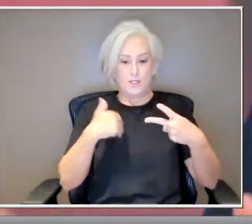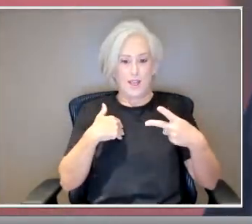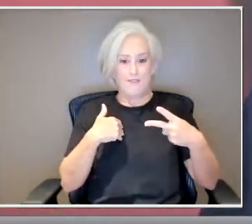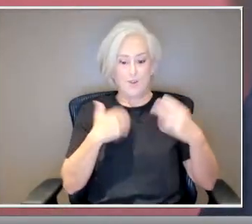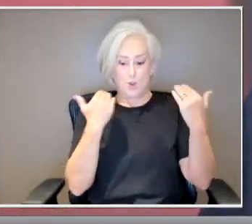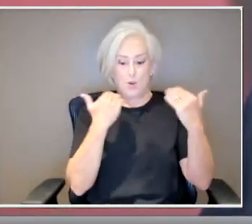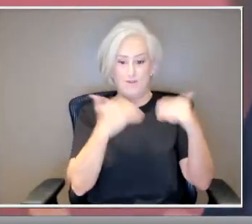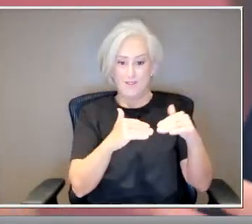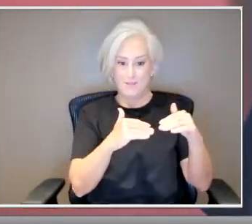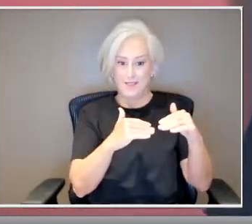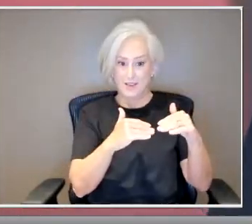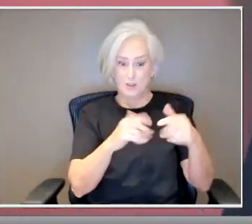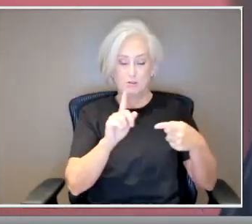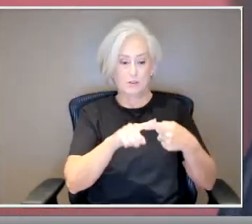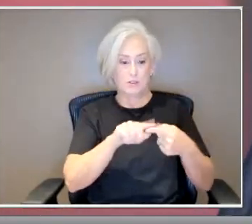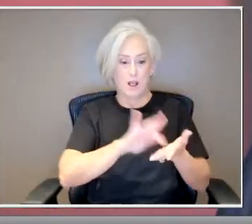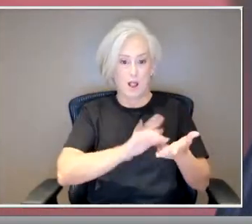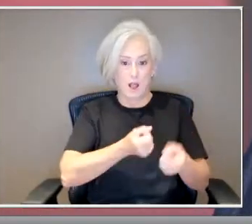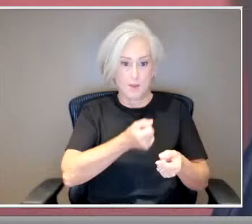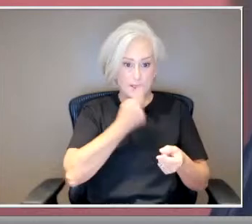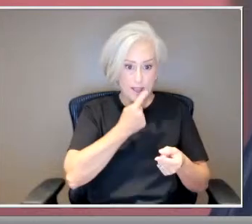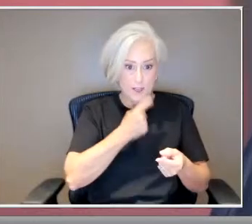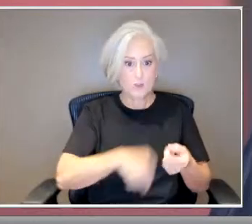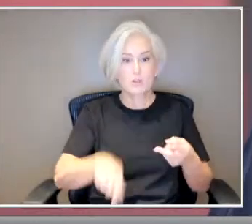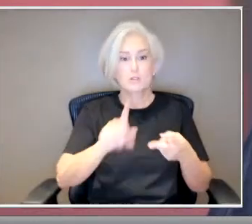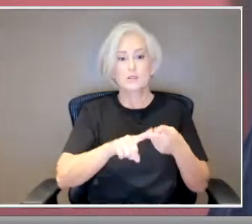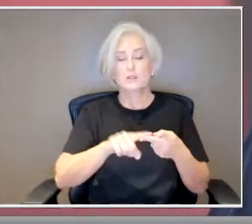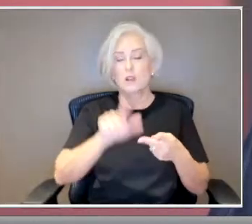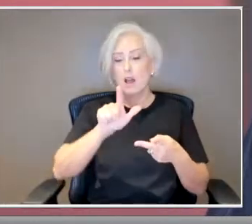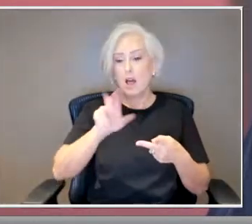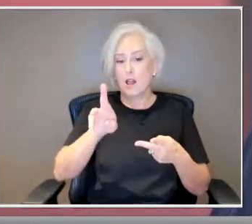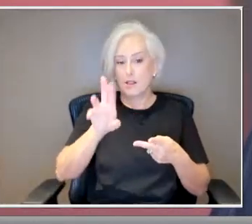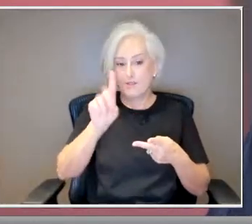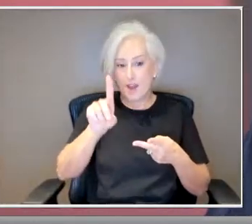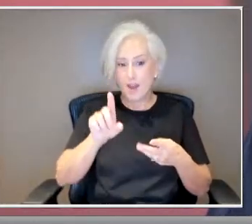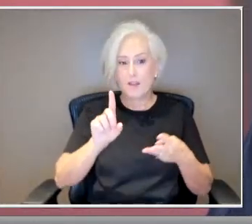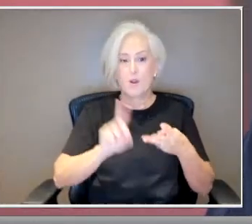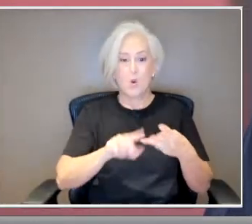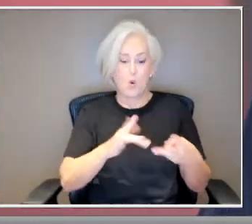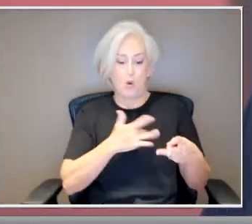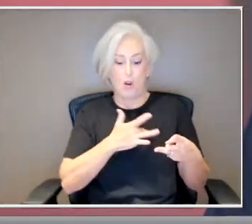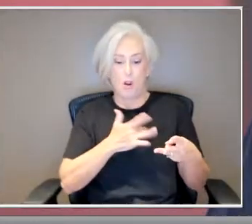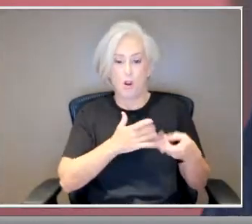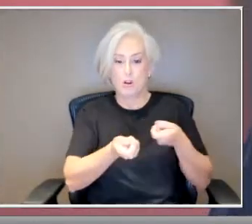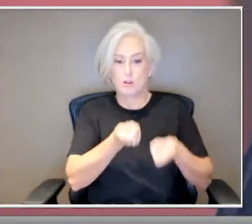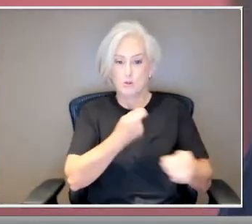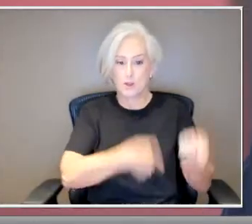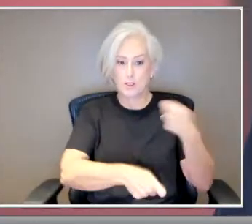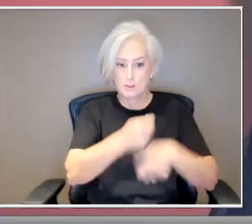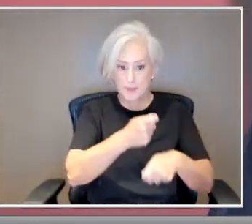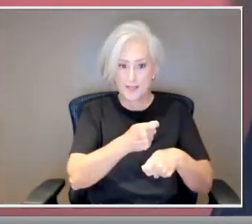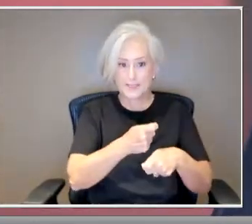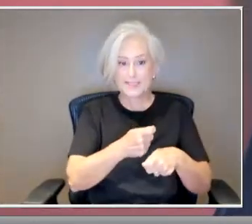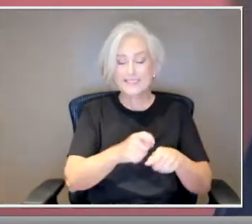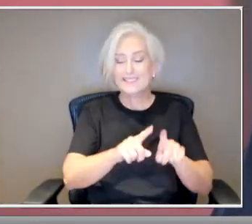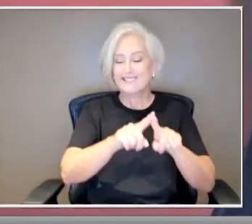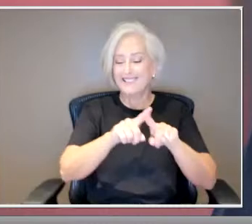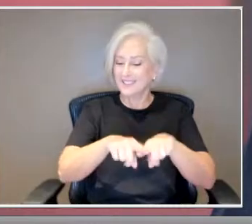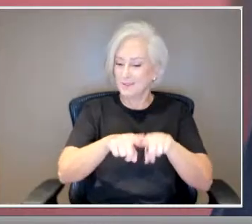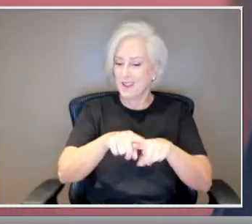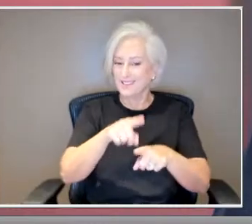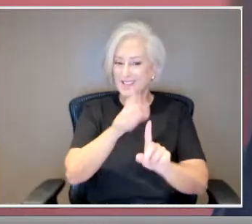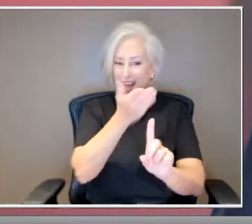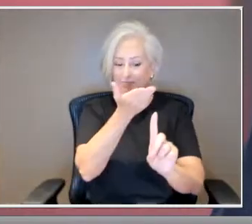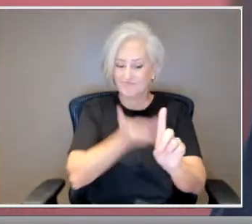medications, ELVAD or transplant, and you know, there's multiple factors that complicate that pathway. So it's not uncommon to